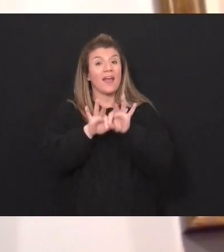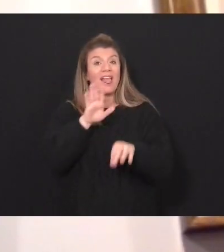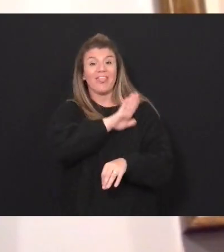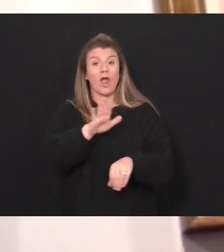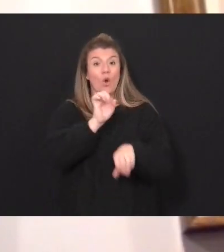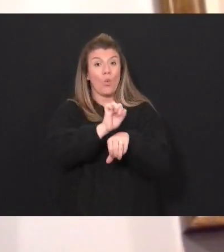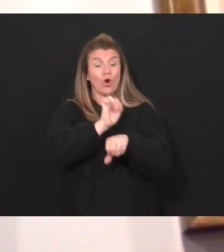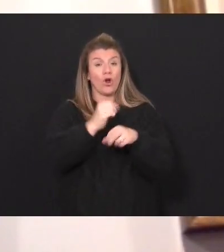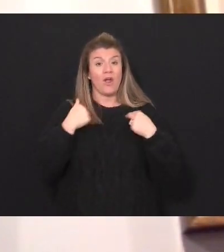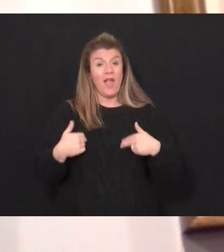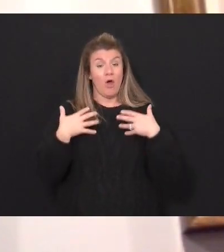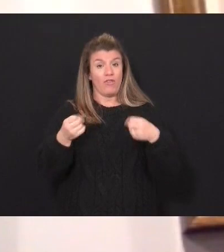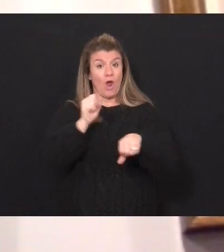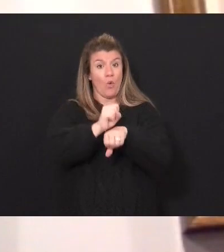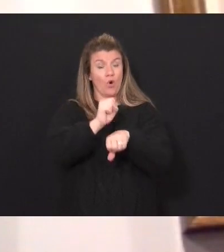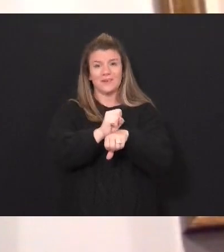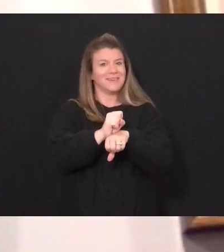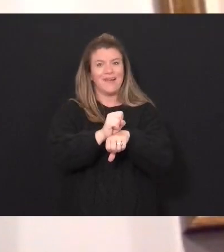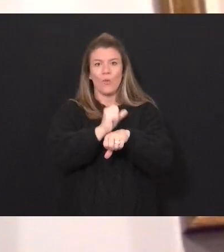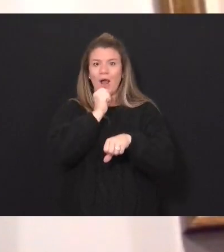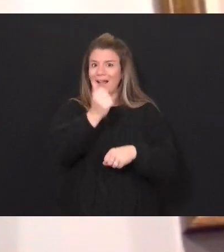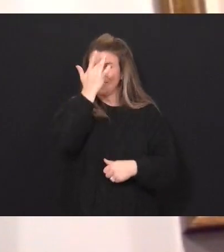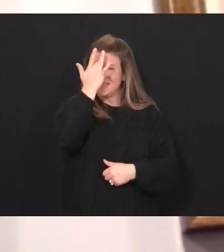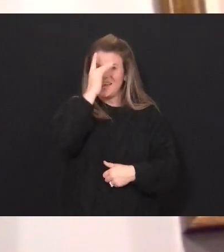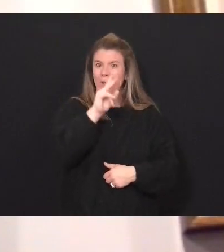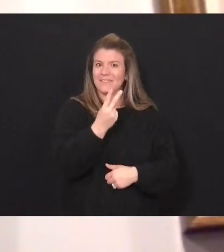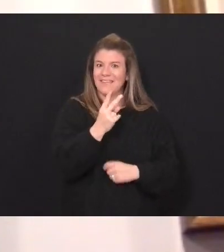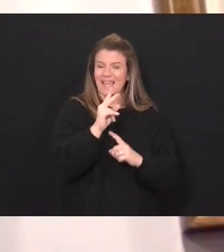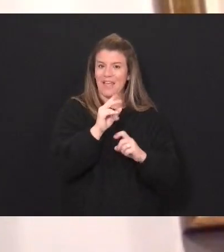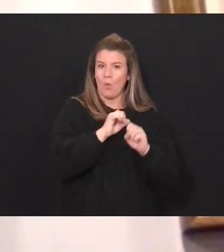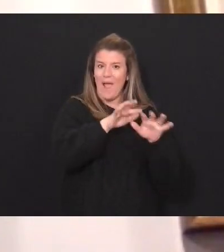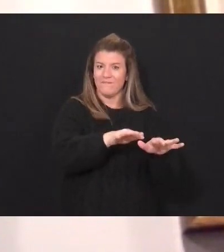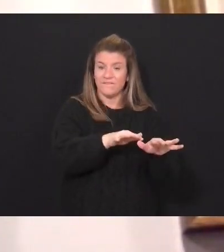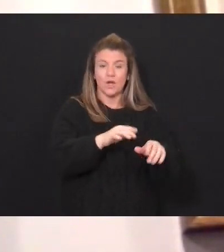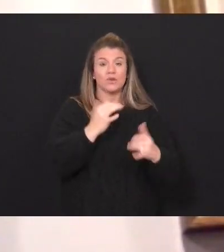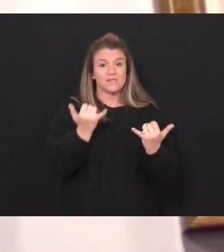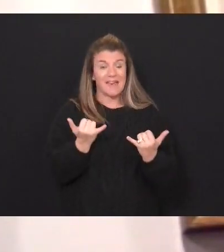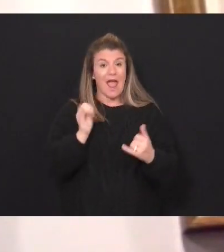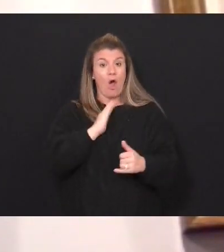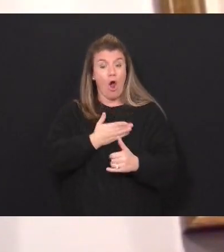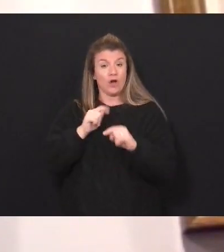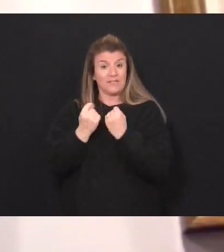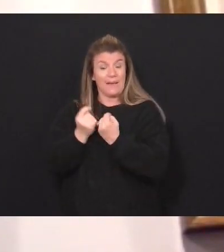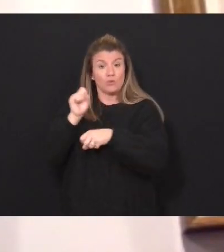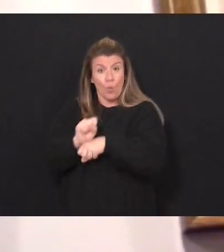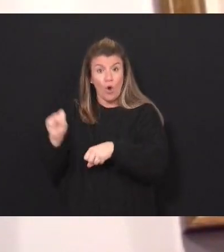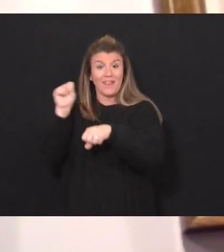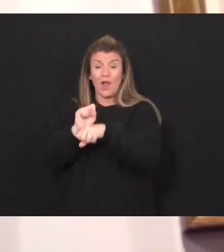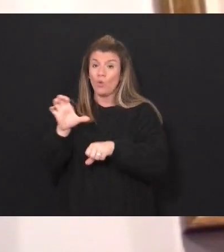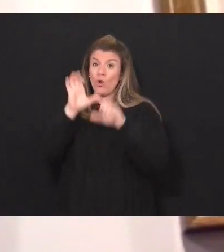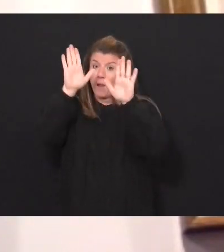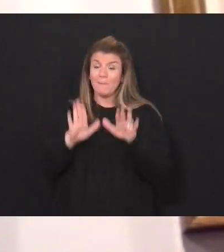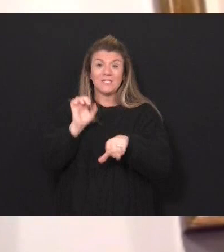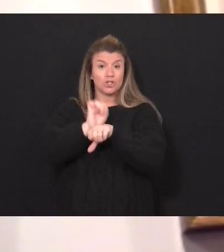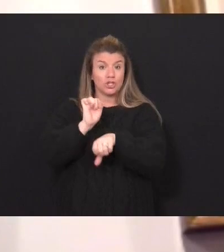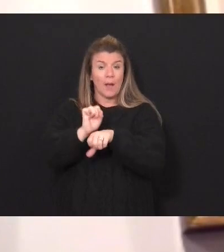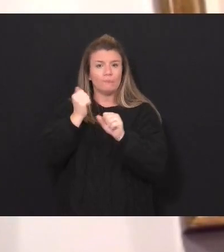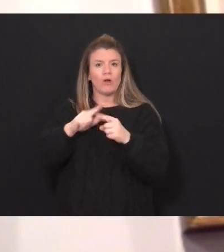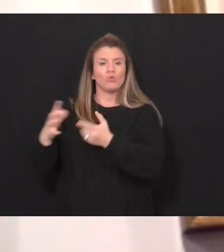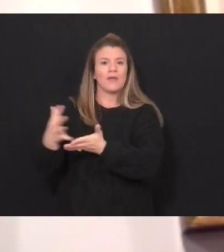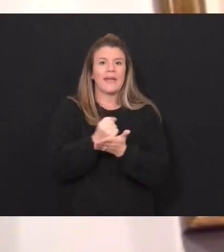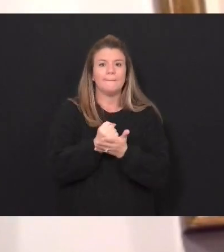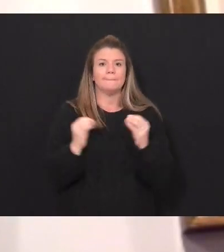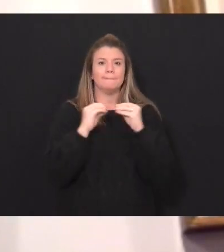did not get sick. So we are trying to work as well. The general and his team are doing an outstanding job in trying to acquire